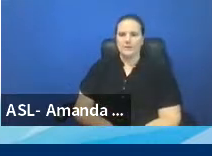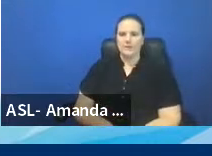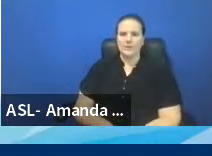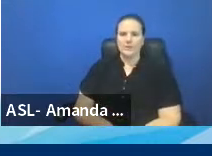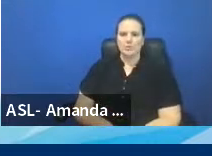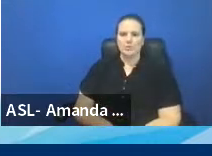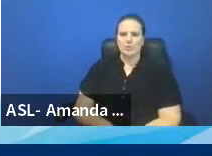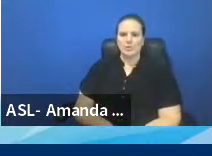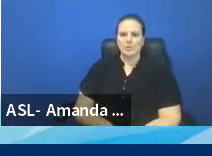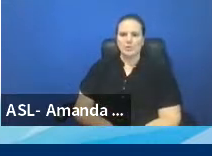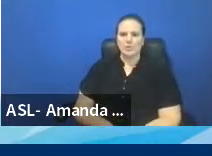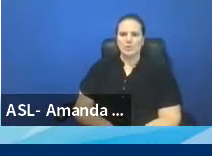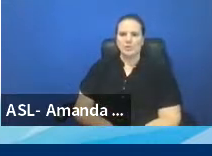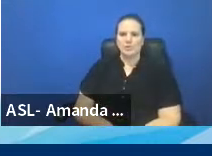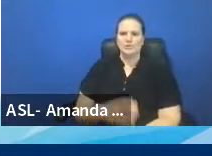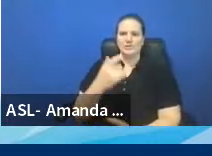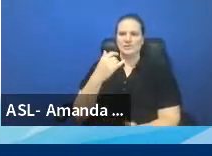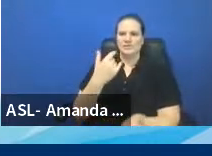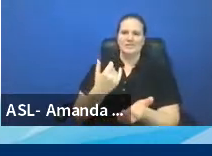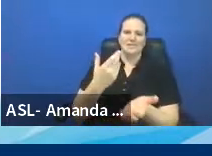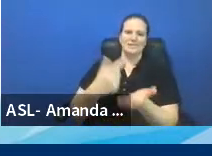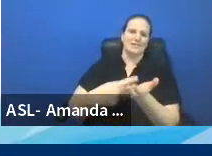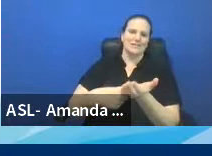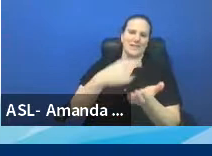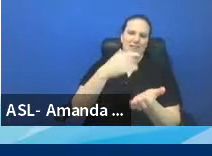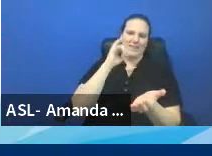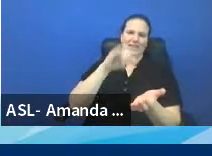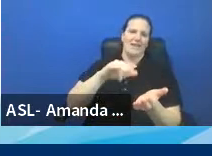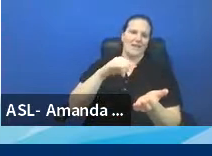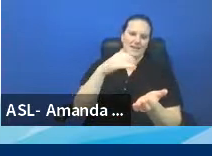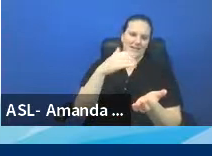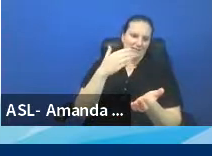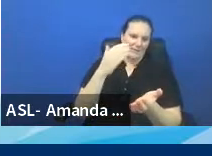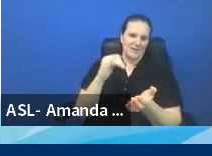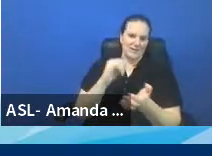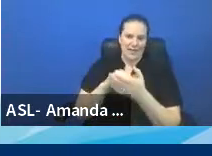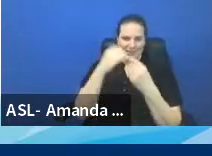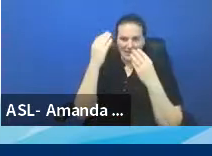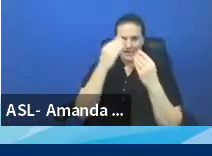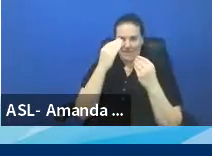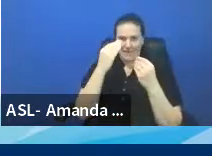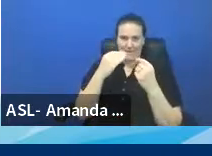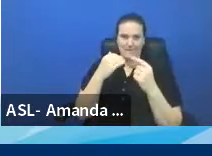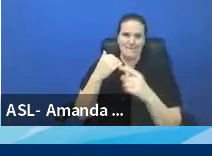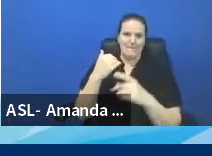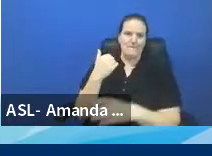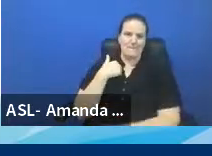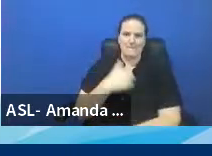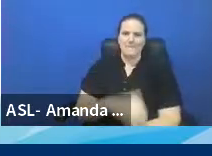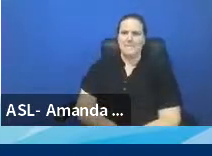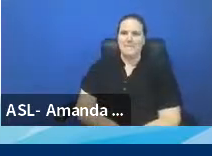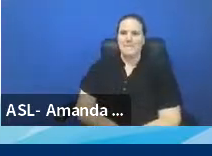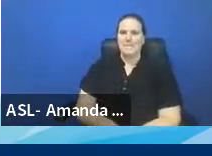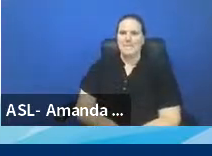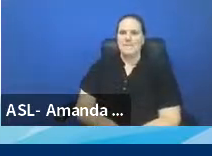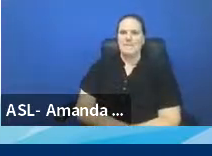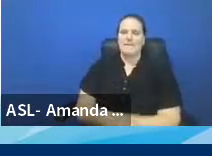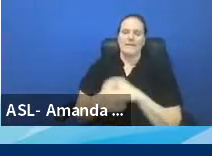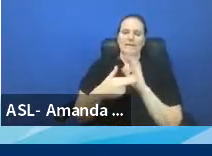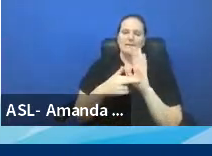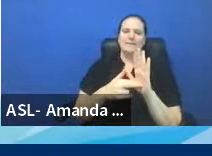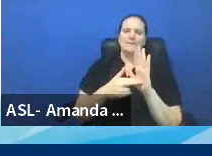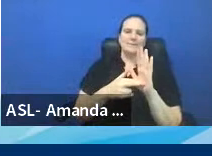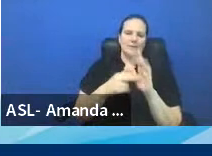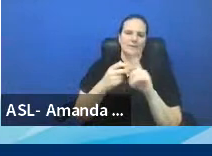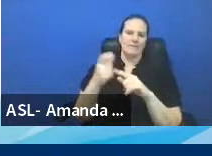Great, thank you. And Shannon covered this a little bit. The thought is to have the representative from CAG